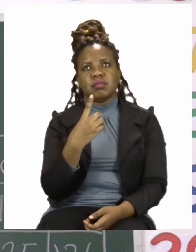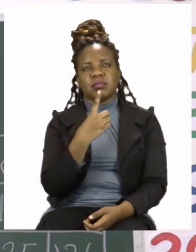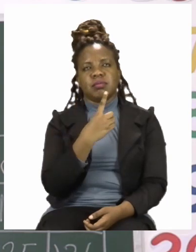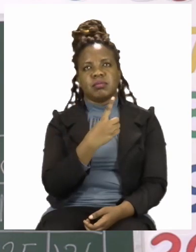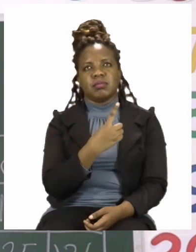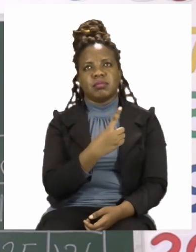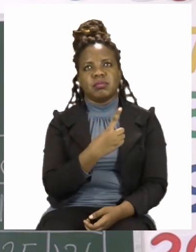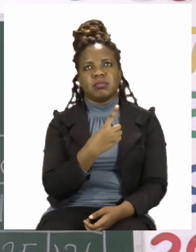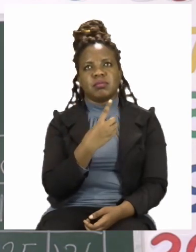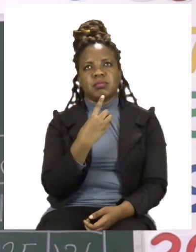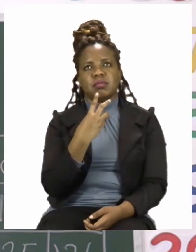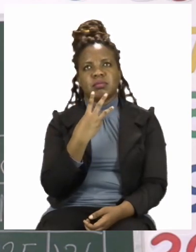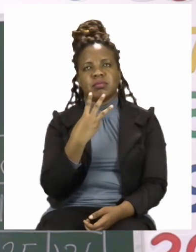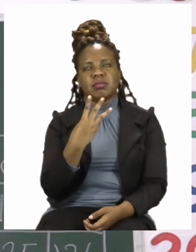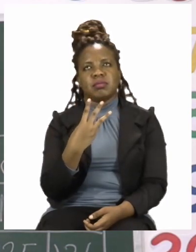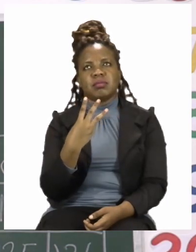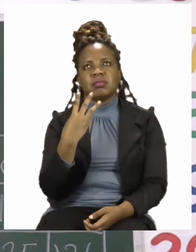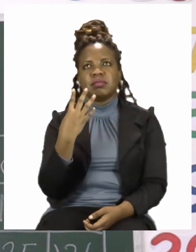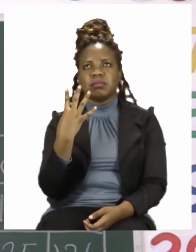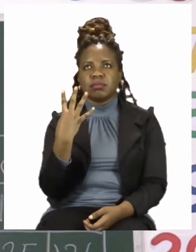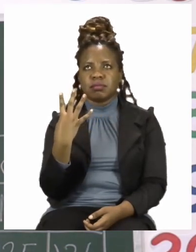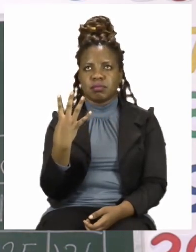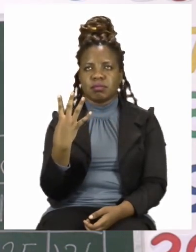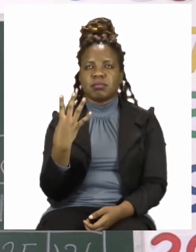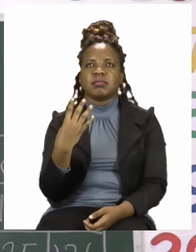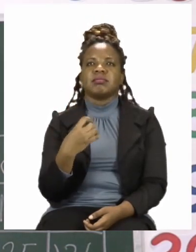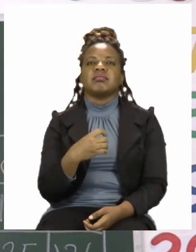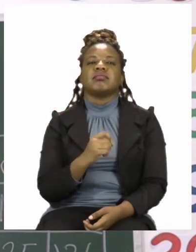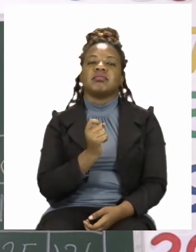133. That means that the next one is